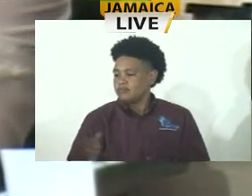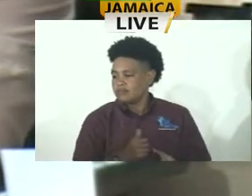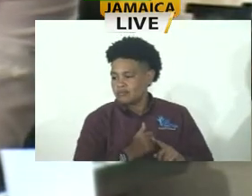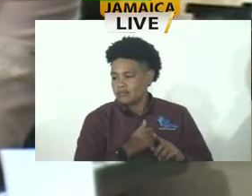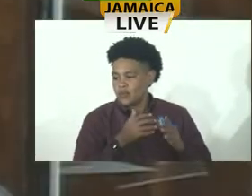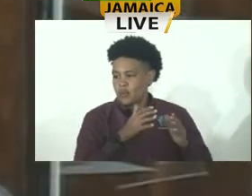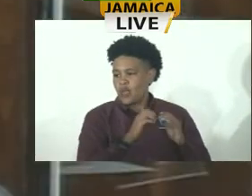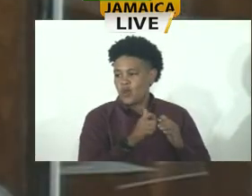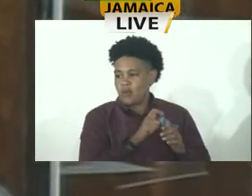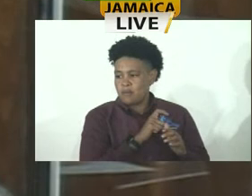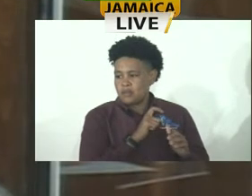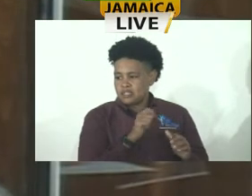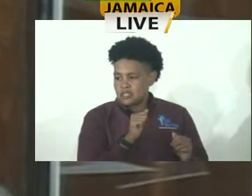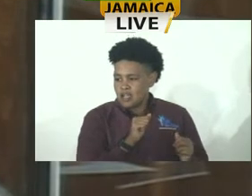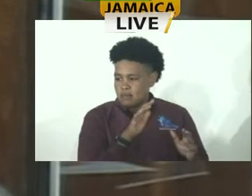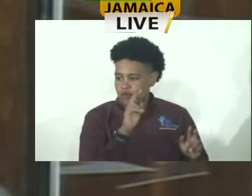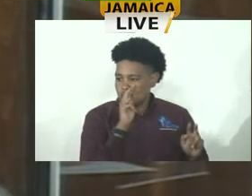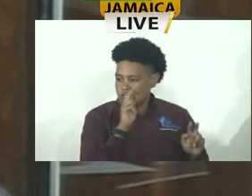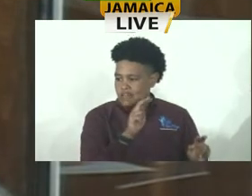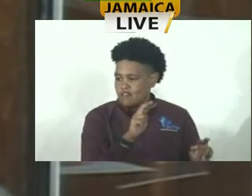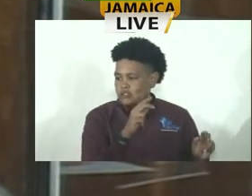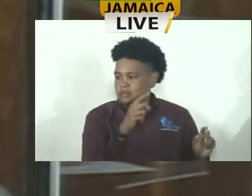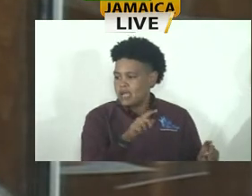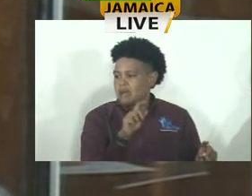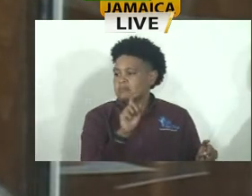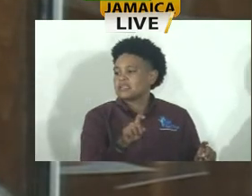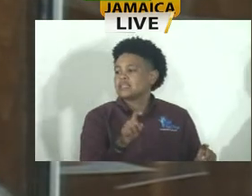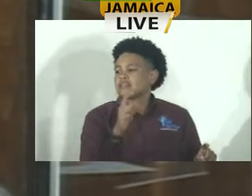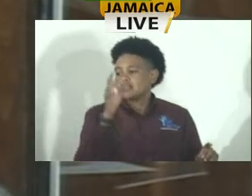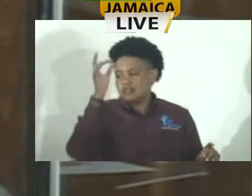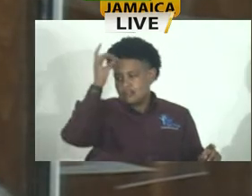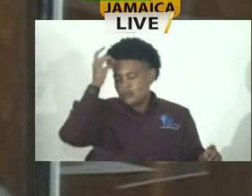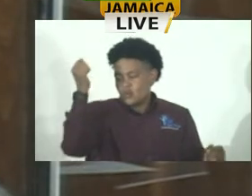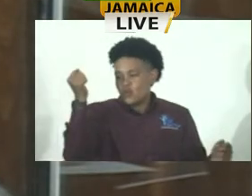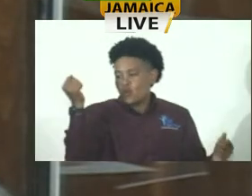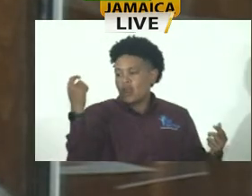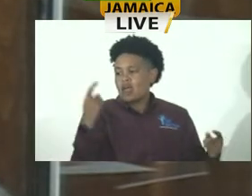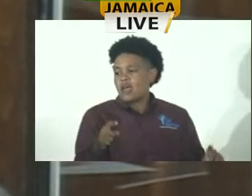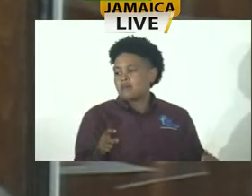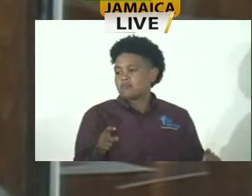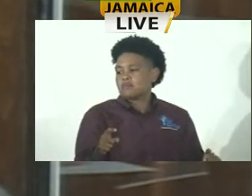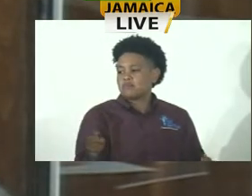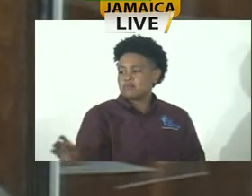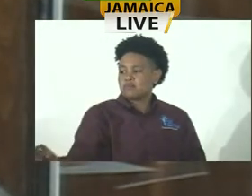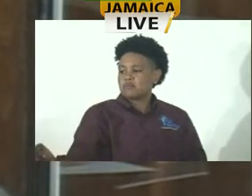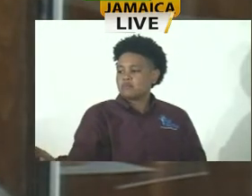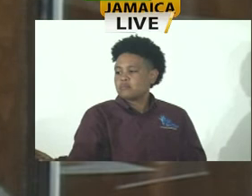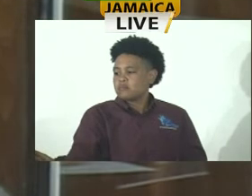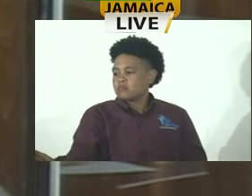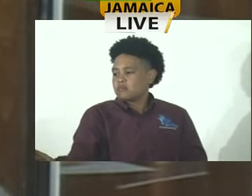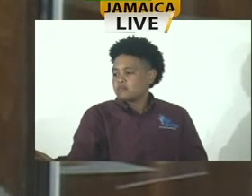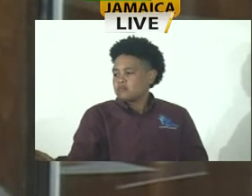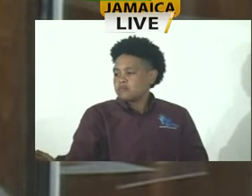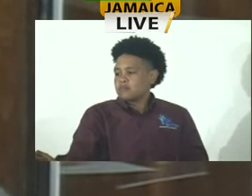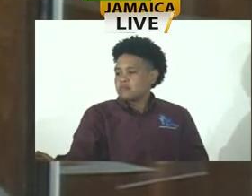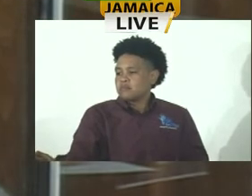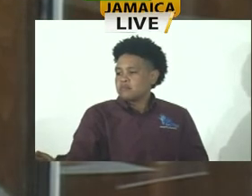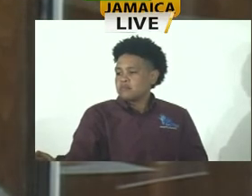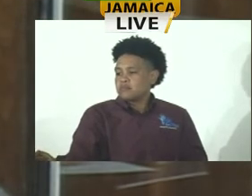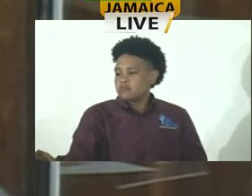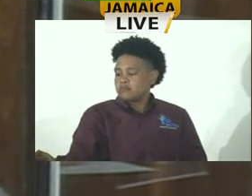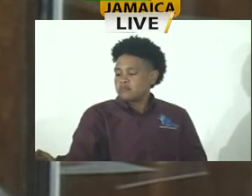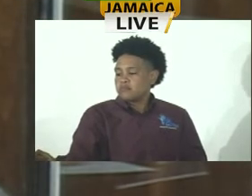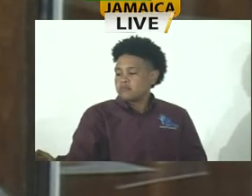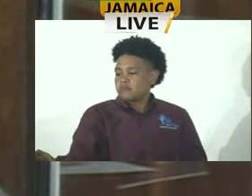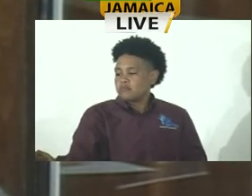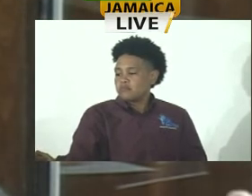approach the enforcement needs to bear that in mind and the ticketing system is really critical because you don't